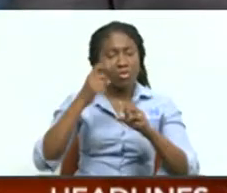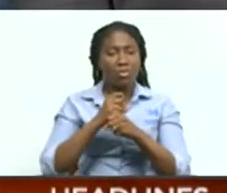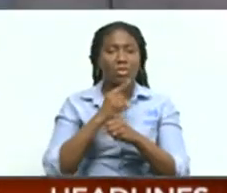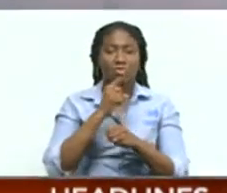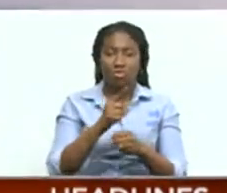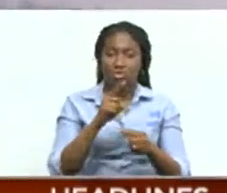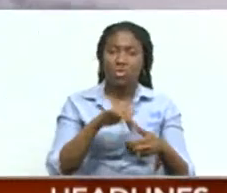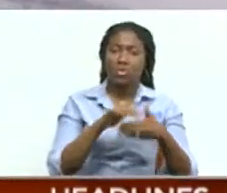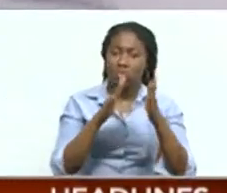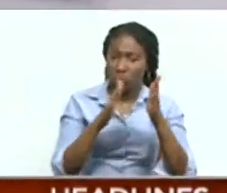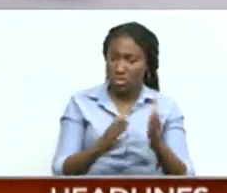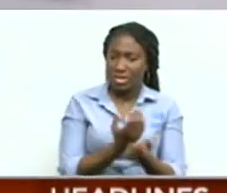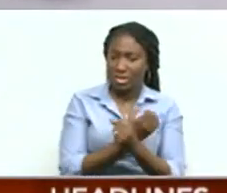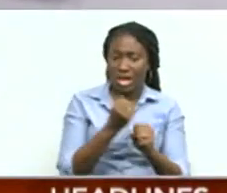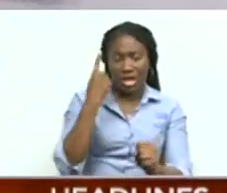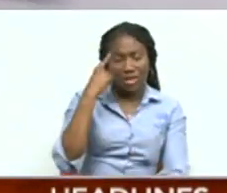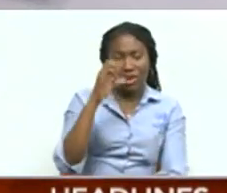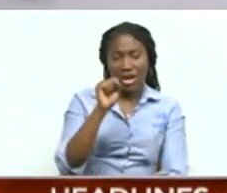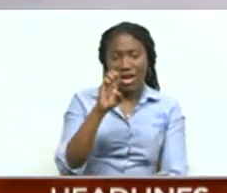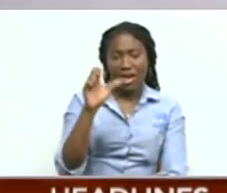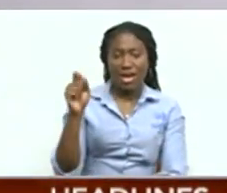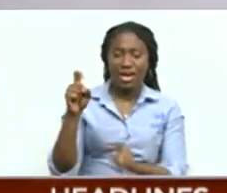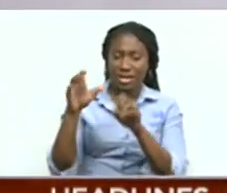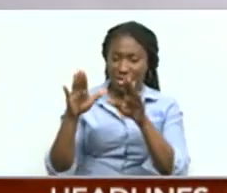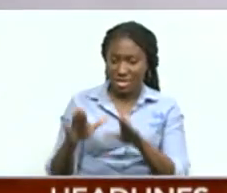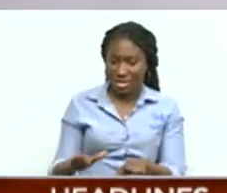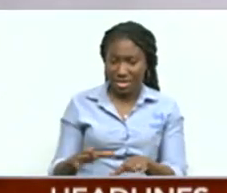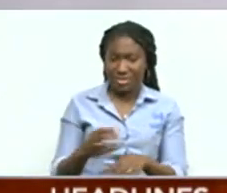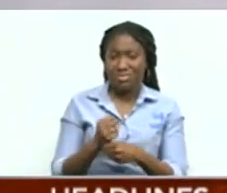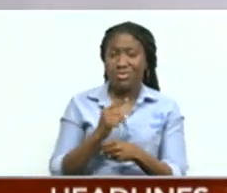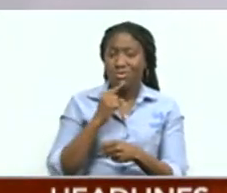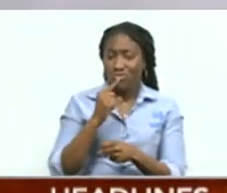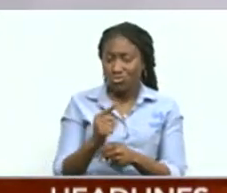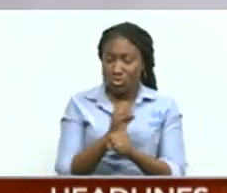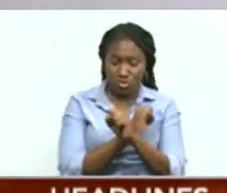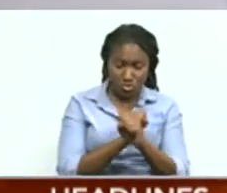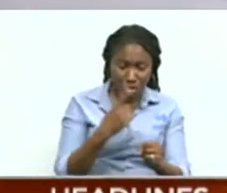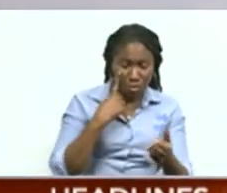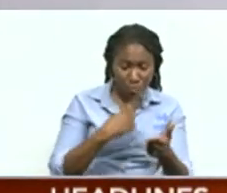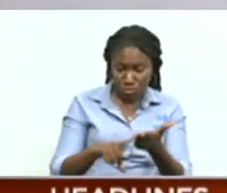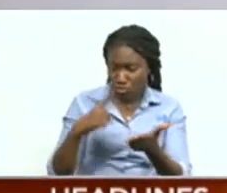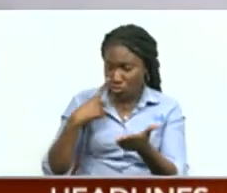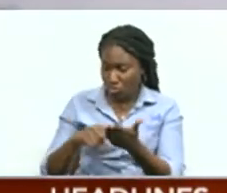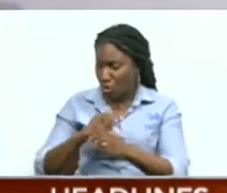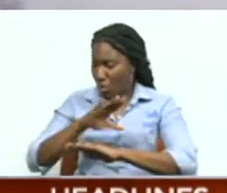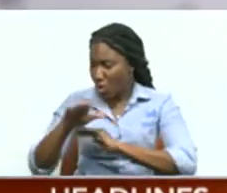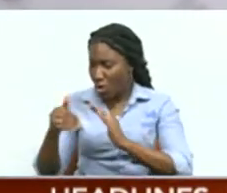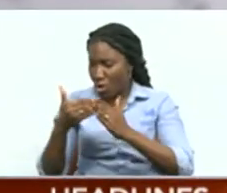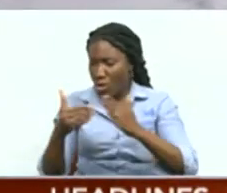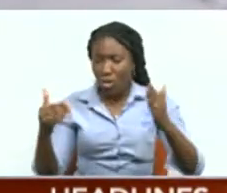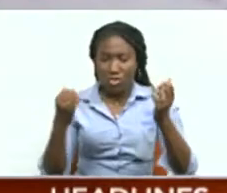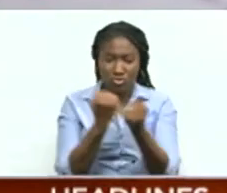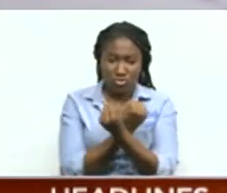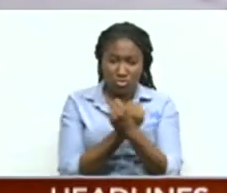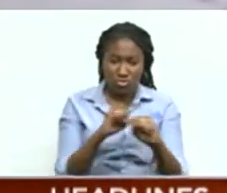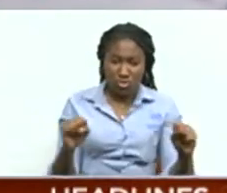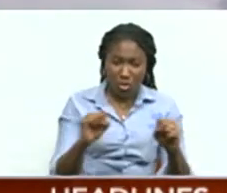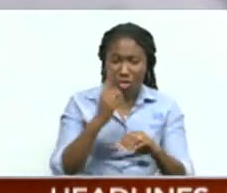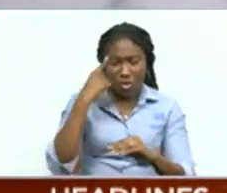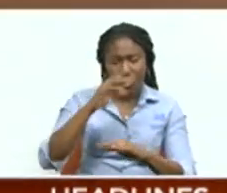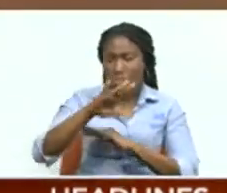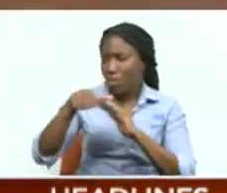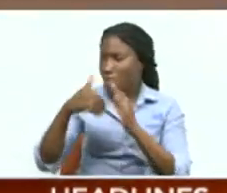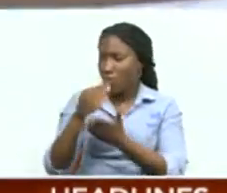students during yesterday's SEA exam. Before the exam started, there were safety checks, including inspections for